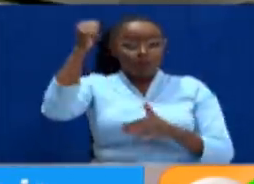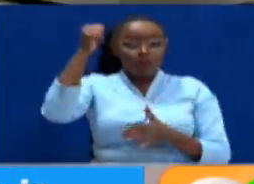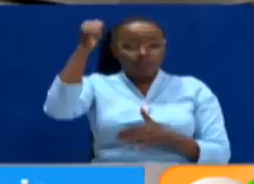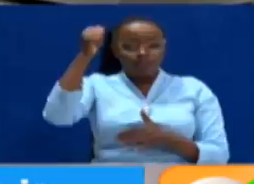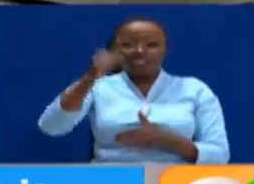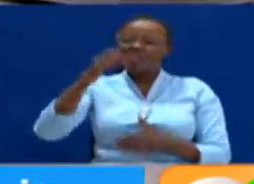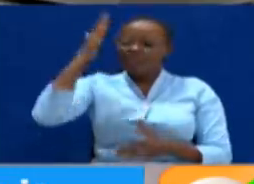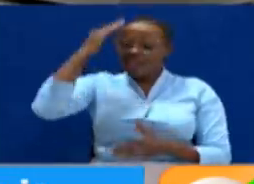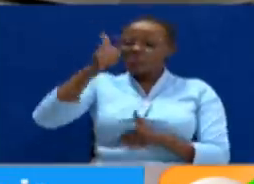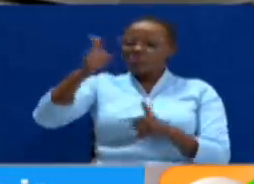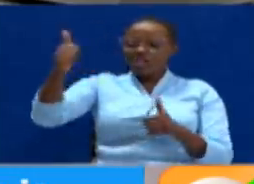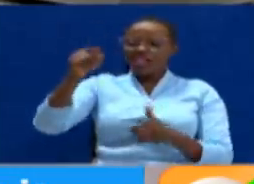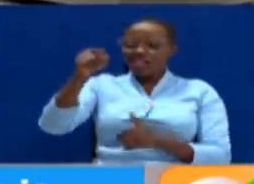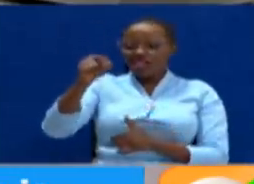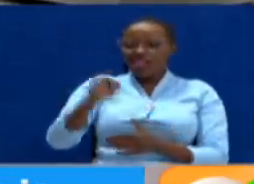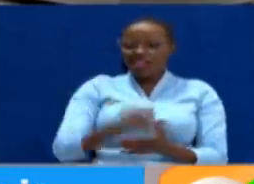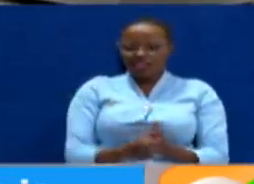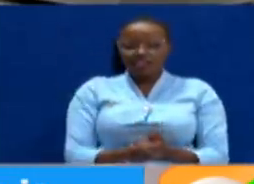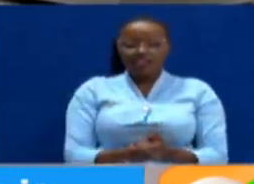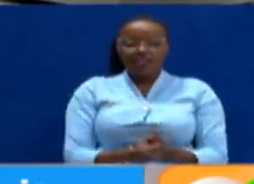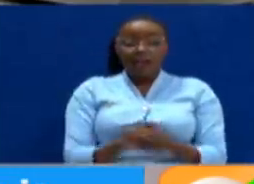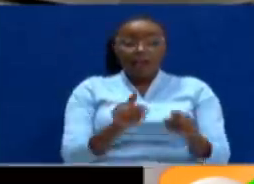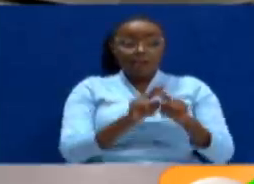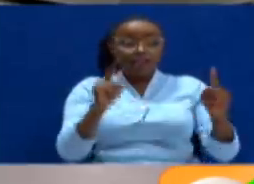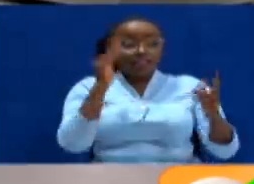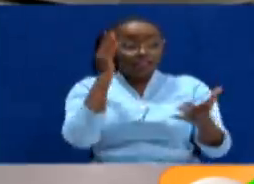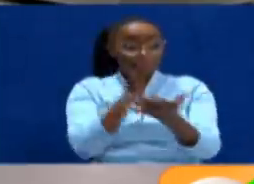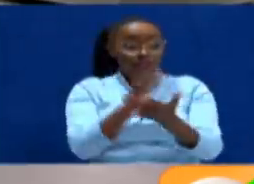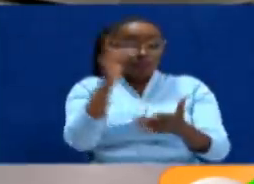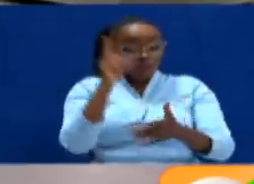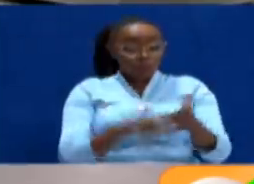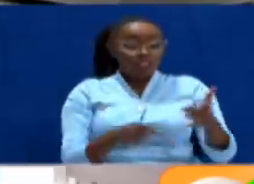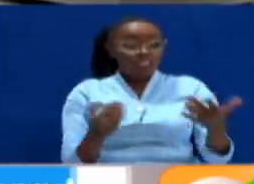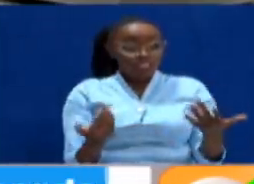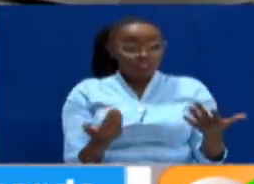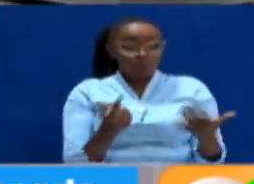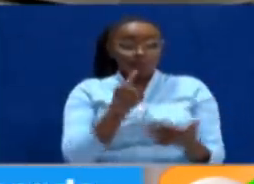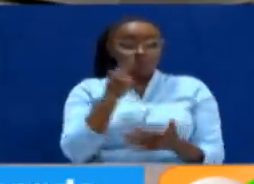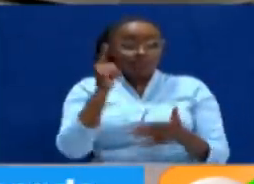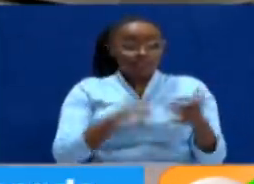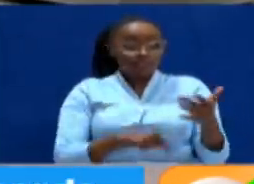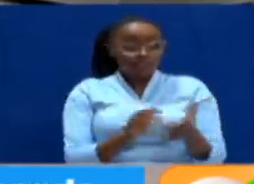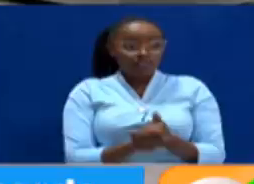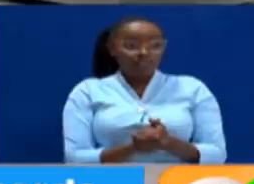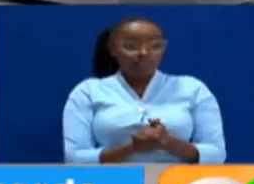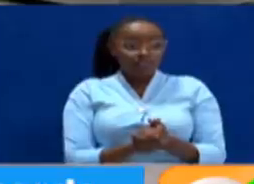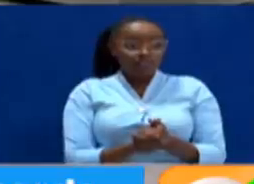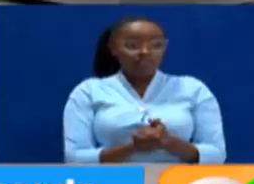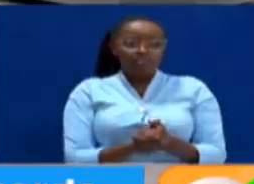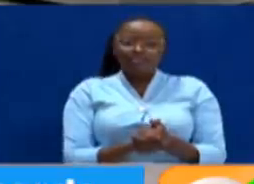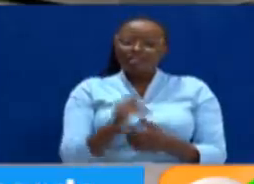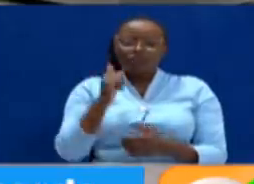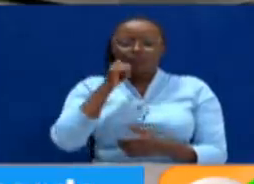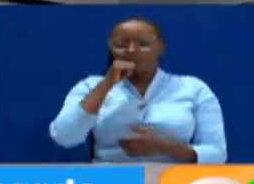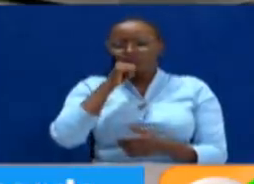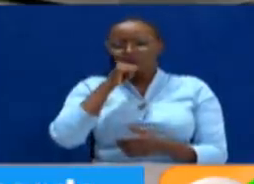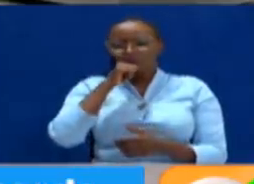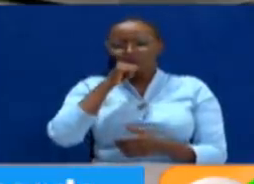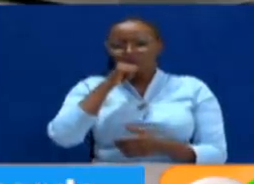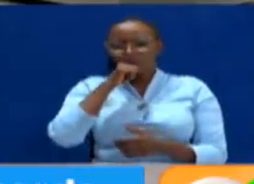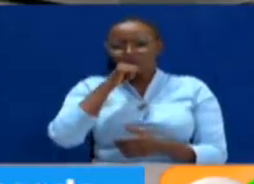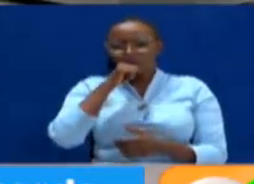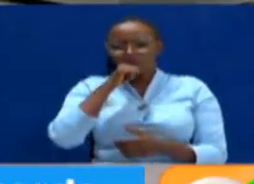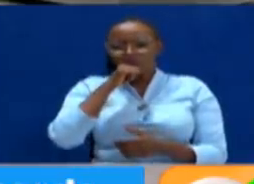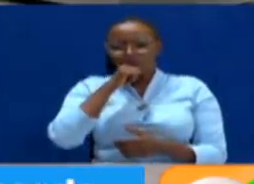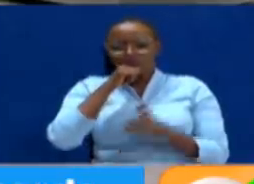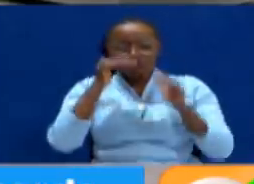I knew it. But, you know, the reality, any, nice. Some AV, It's not a picnic. Umesema vizuri sana. Very nice